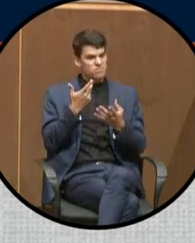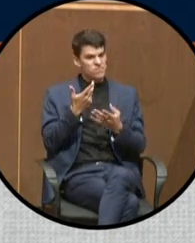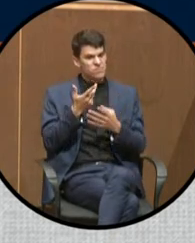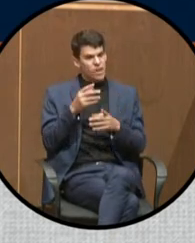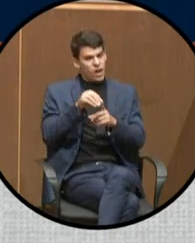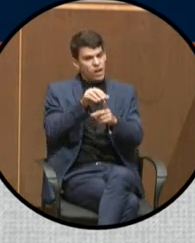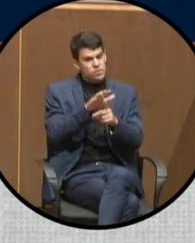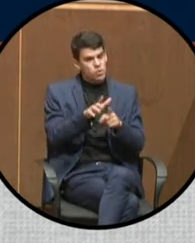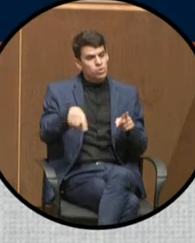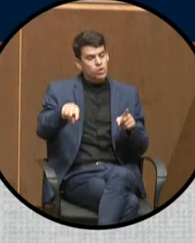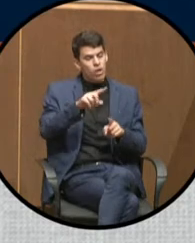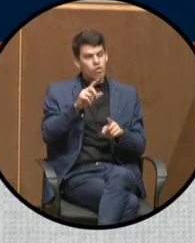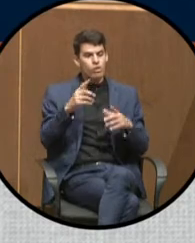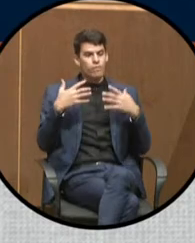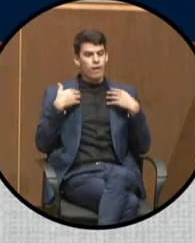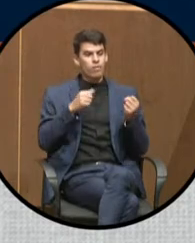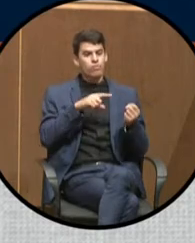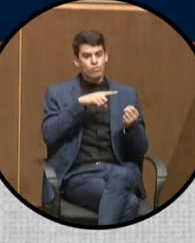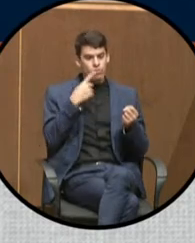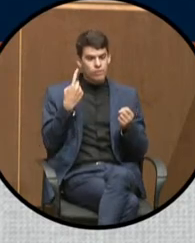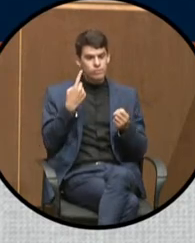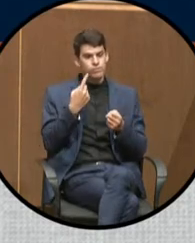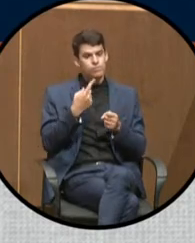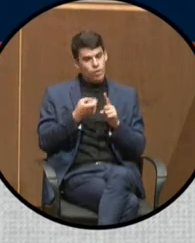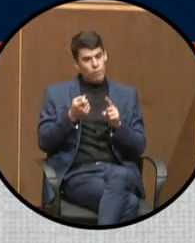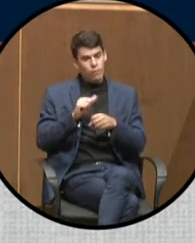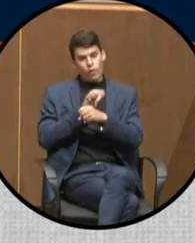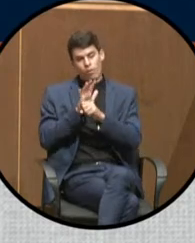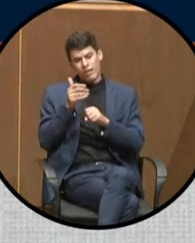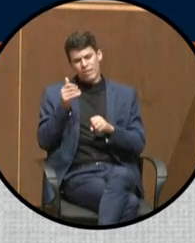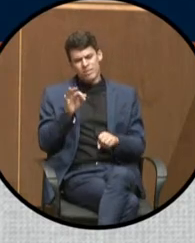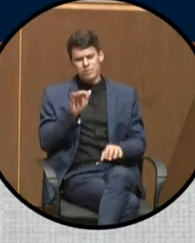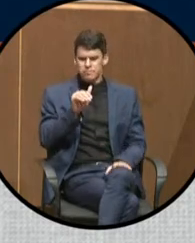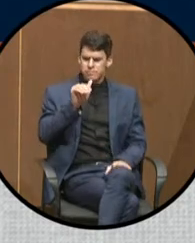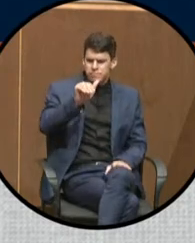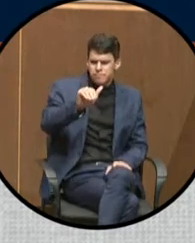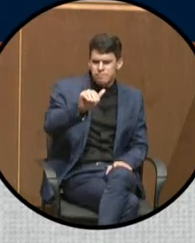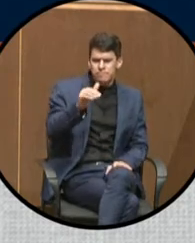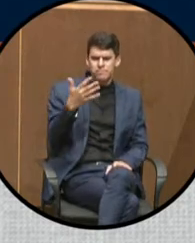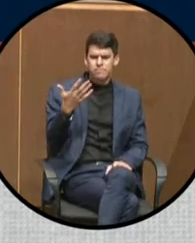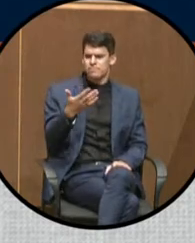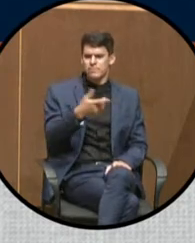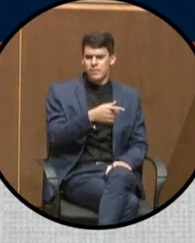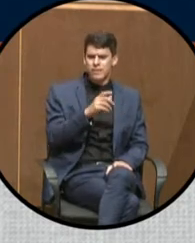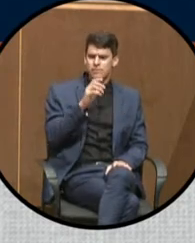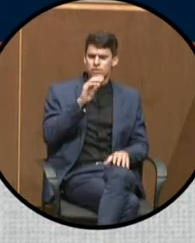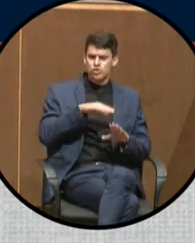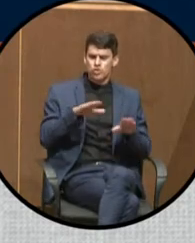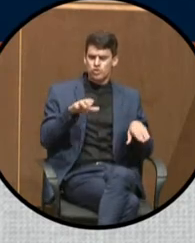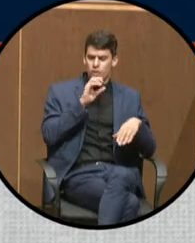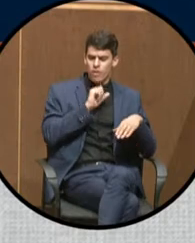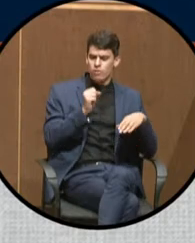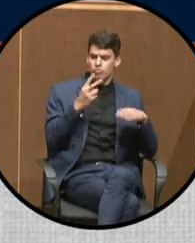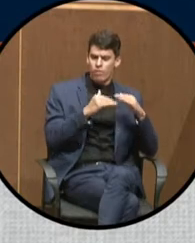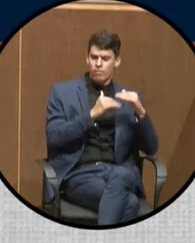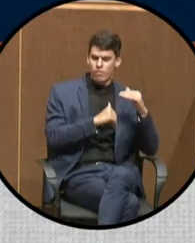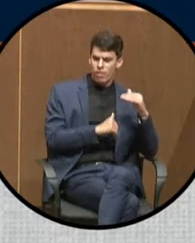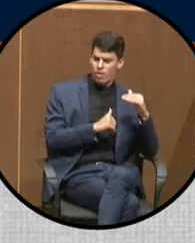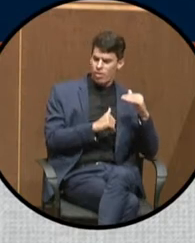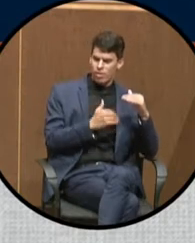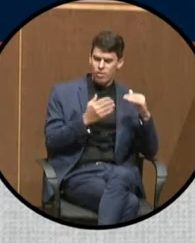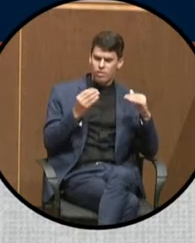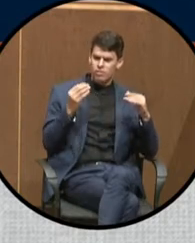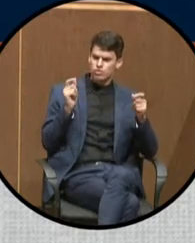to the health risks caused by COVID-19. So I ask you, what has changed for children under 12 between the last school year and